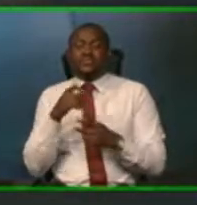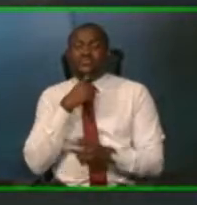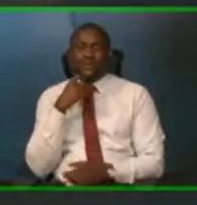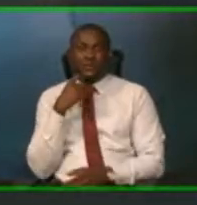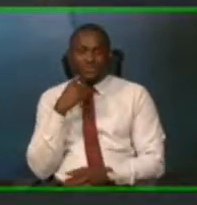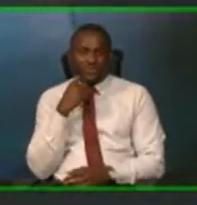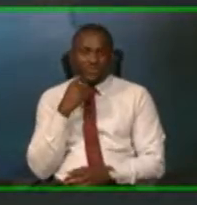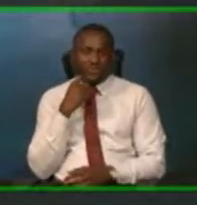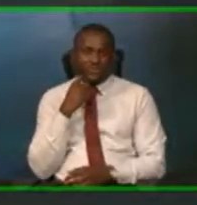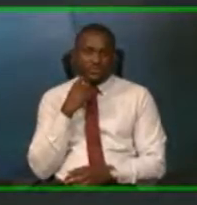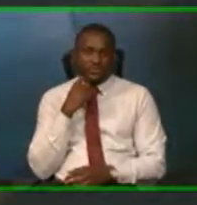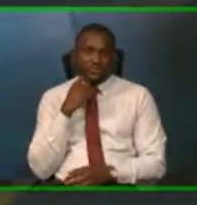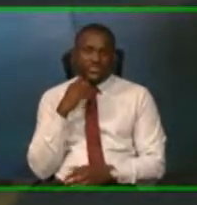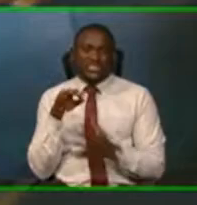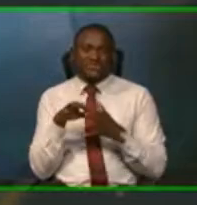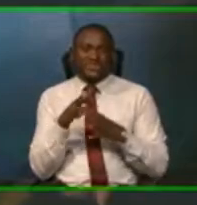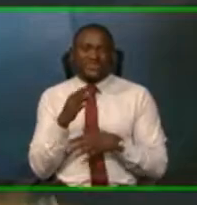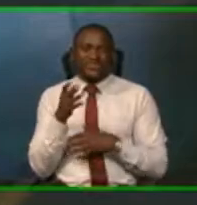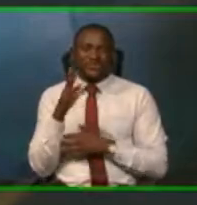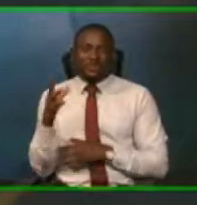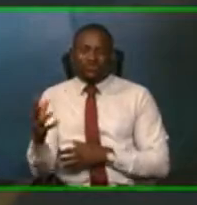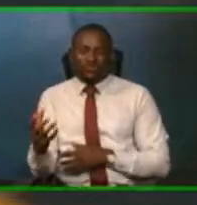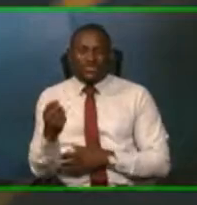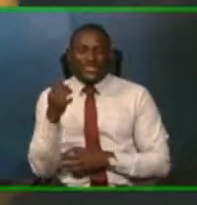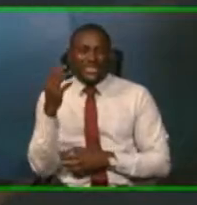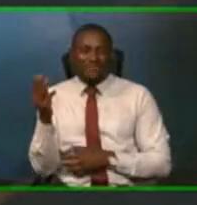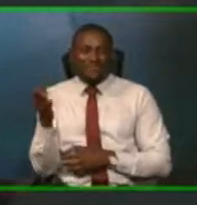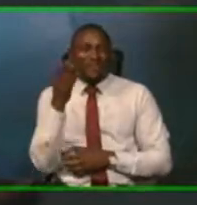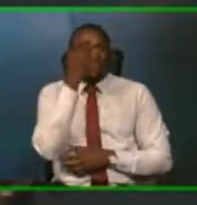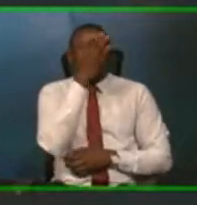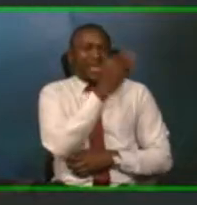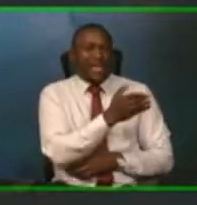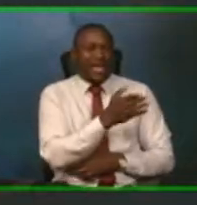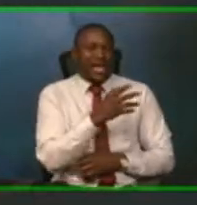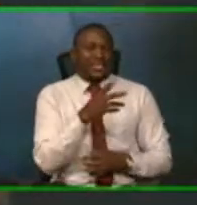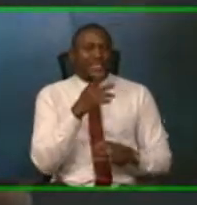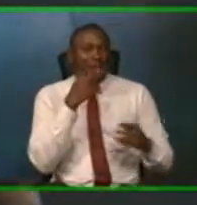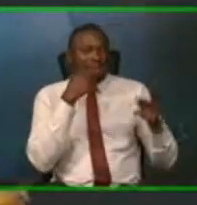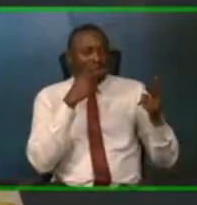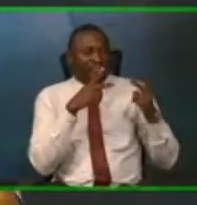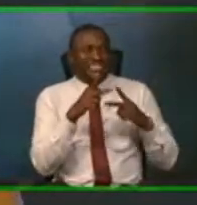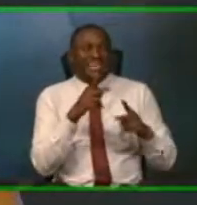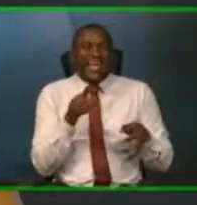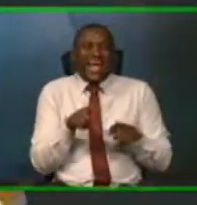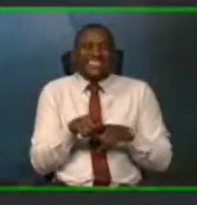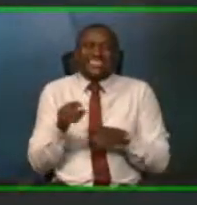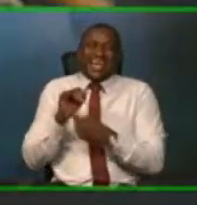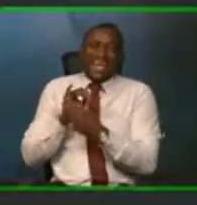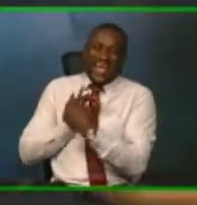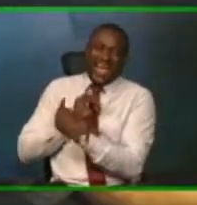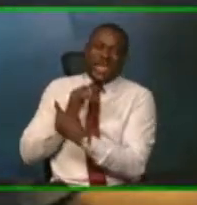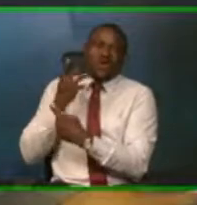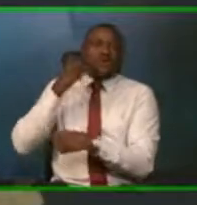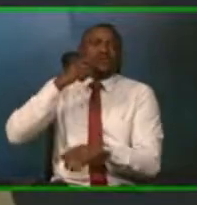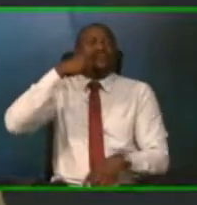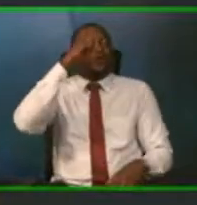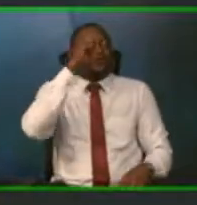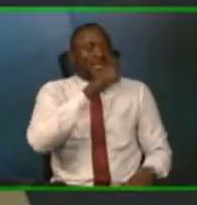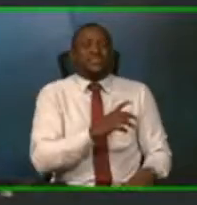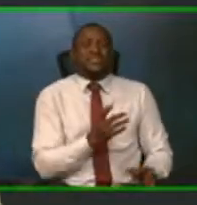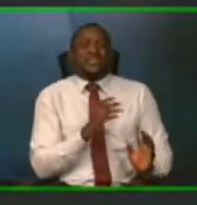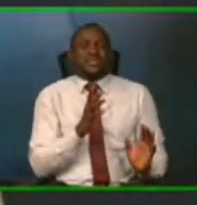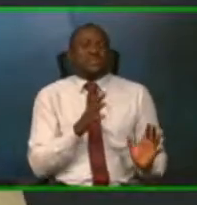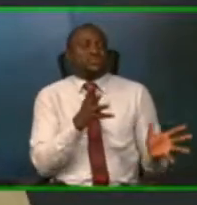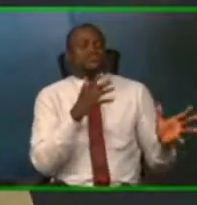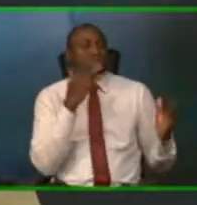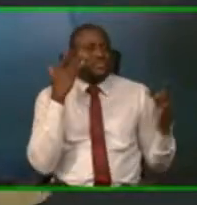pay attention. The Spirit of God took him there. I prophesied as I was commanded. The atmosphere had been created and there